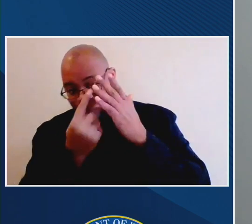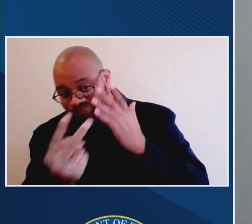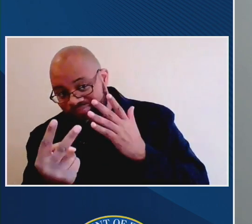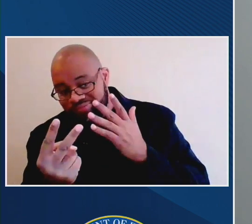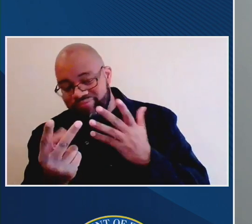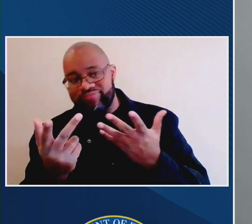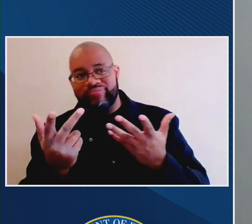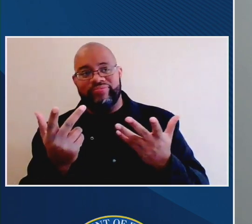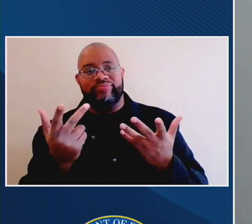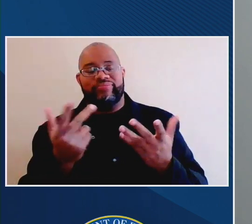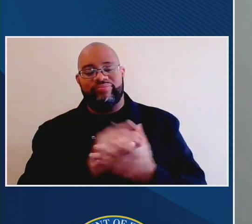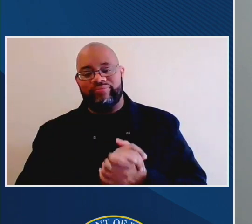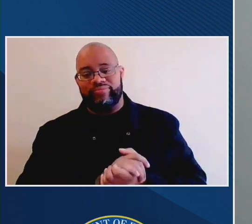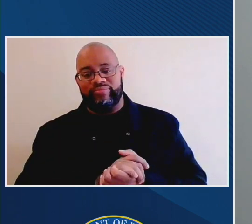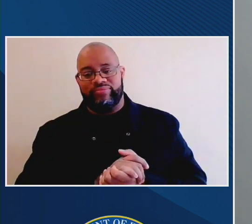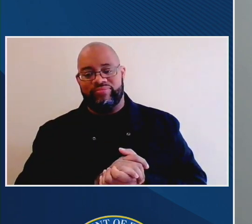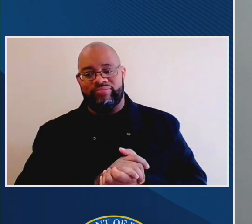members.